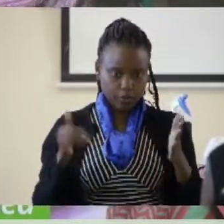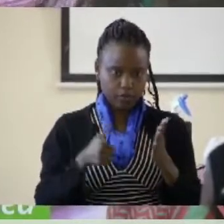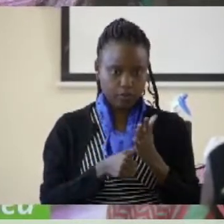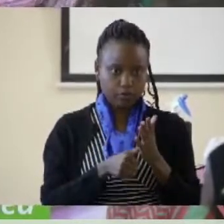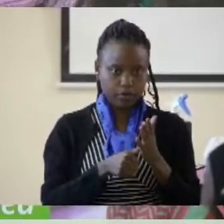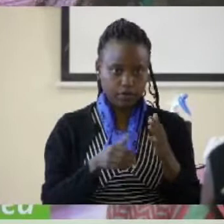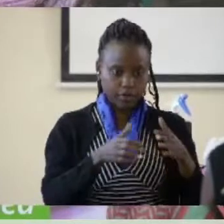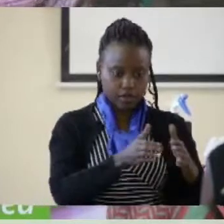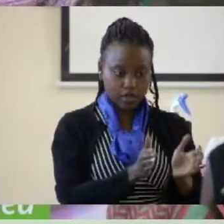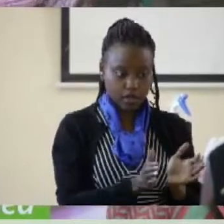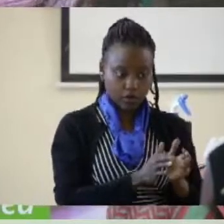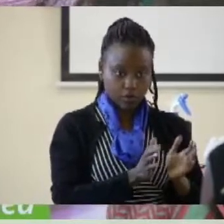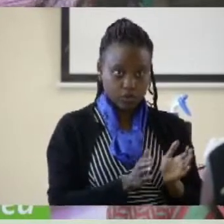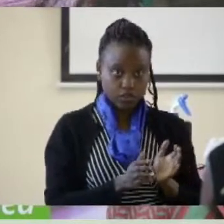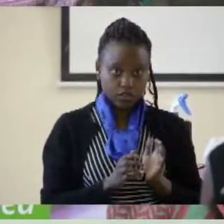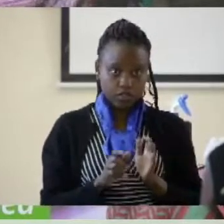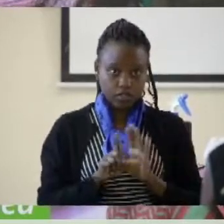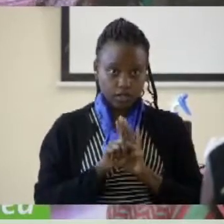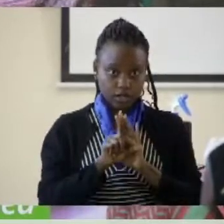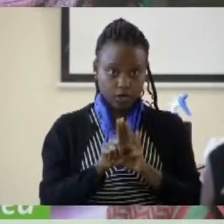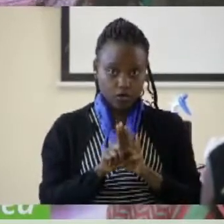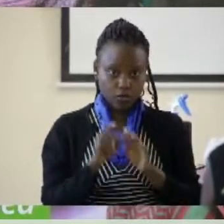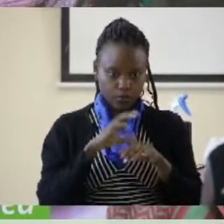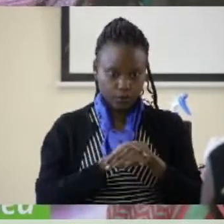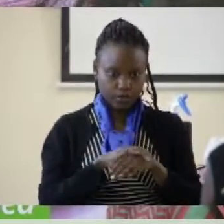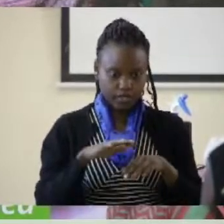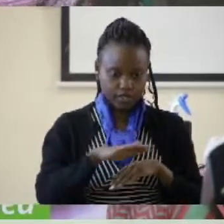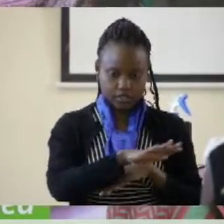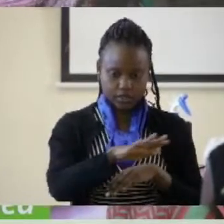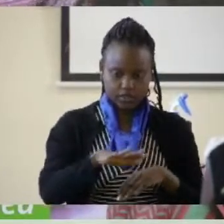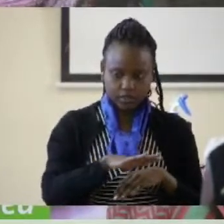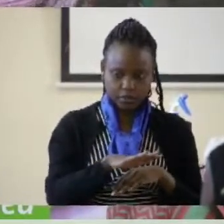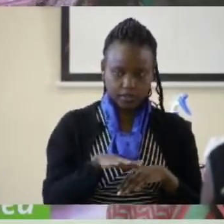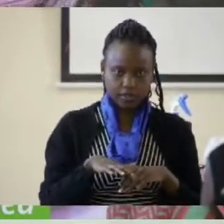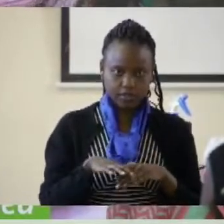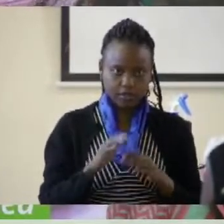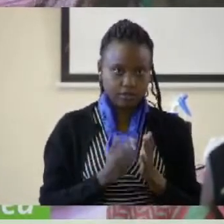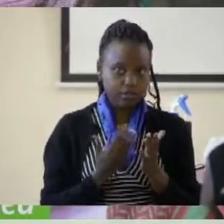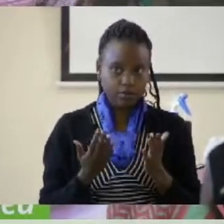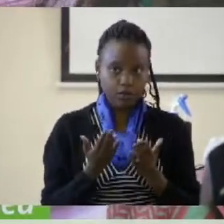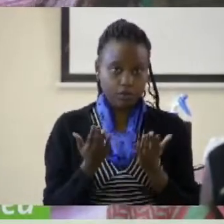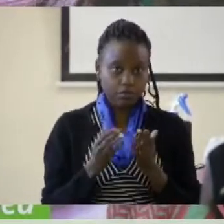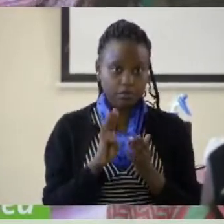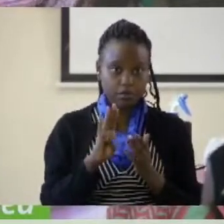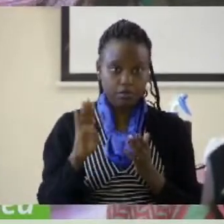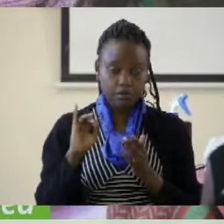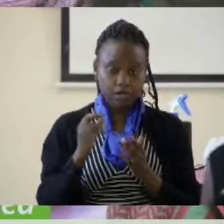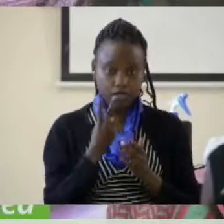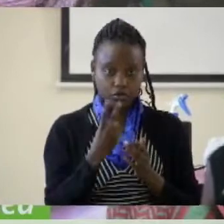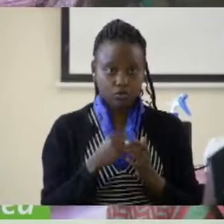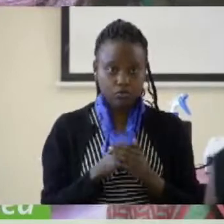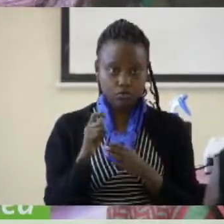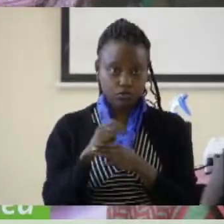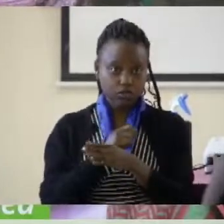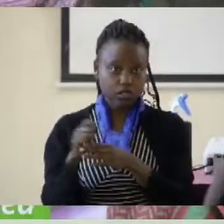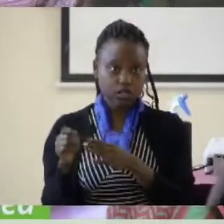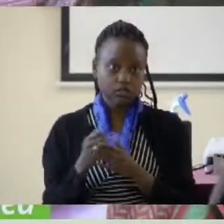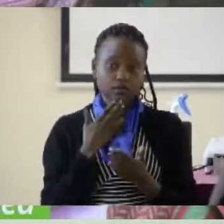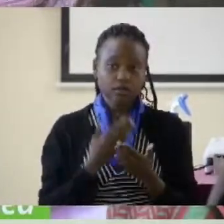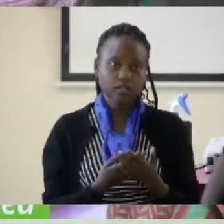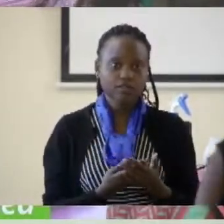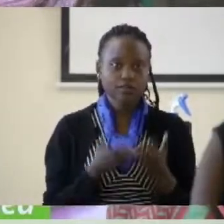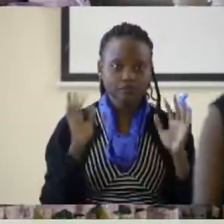community, the law will get its space somewhere. Maybe BBI 2 will entrench this process. Thank